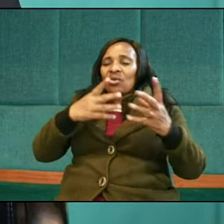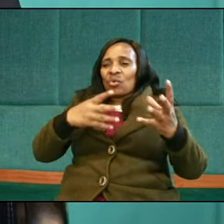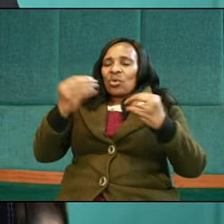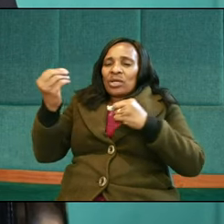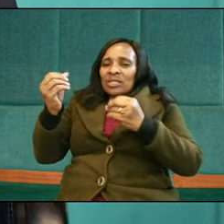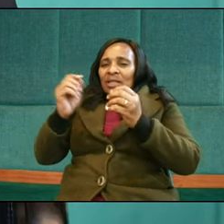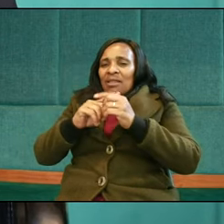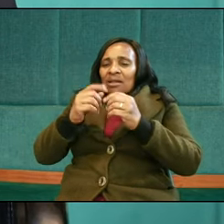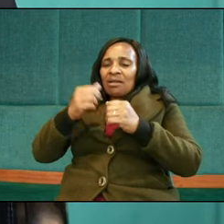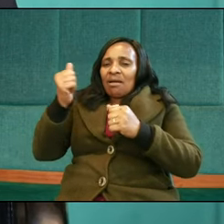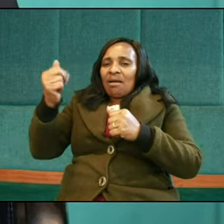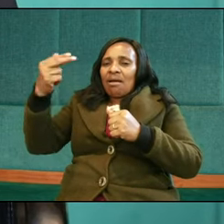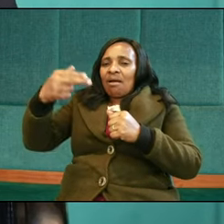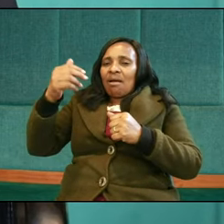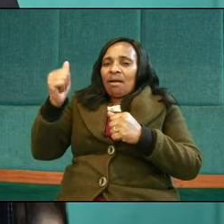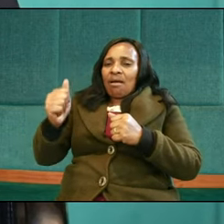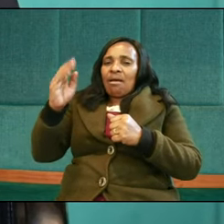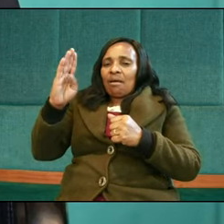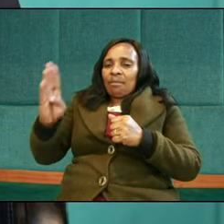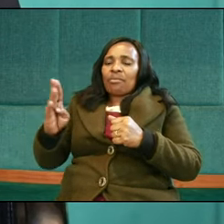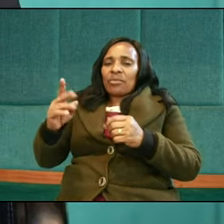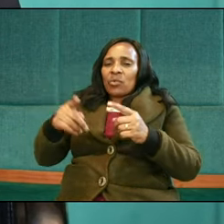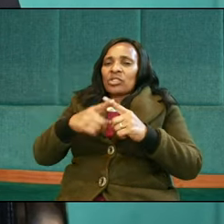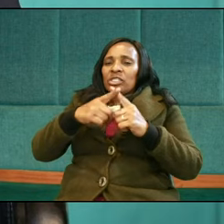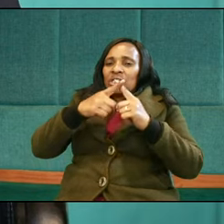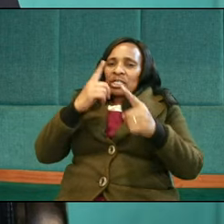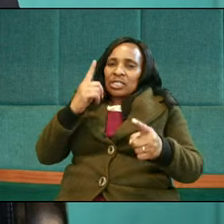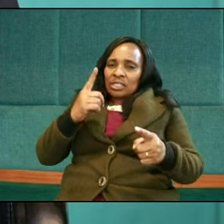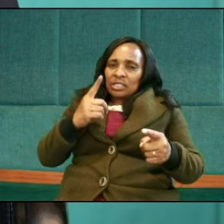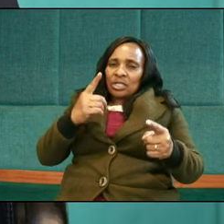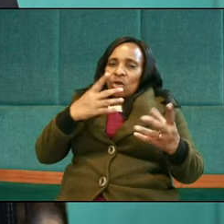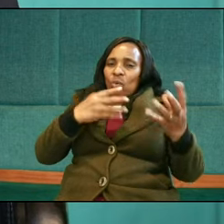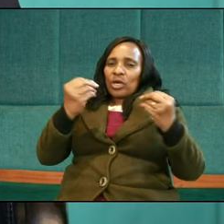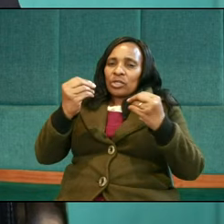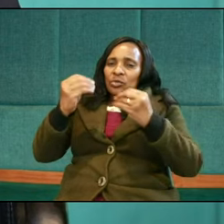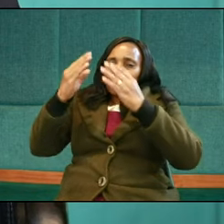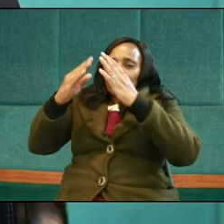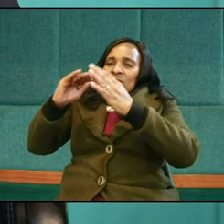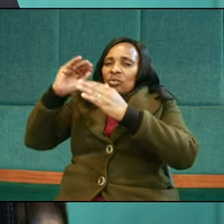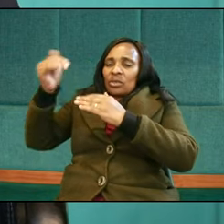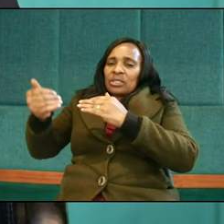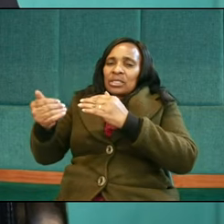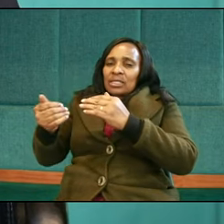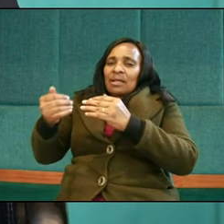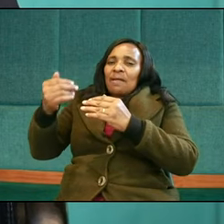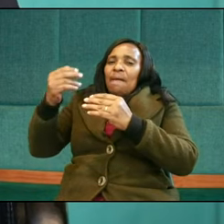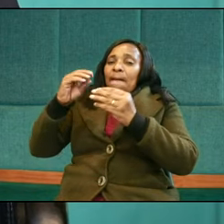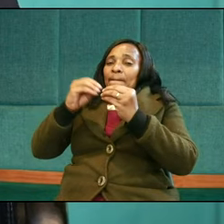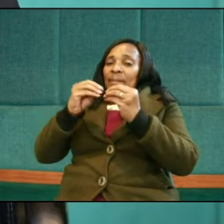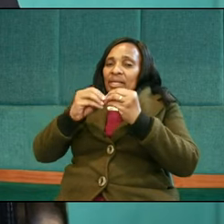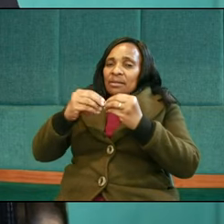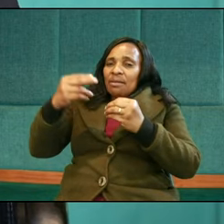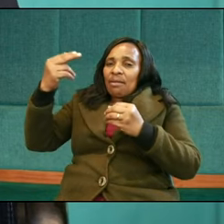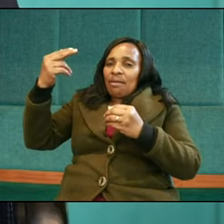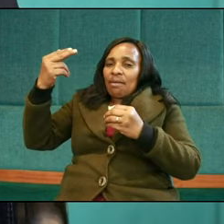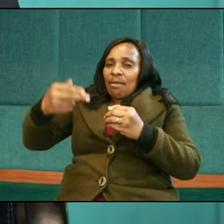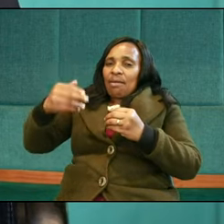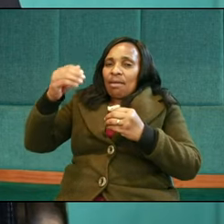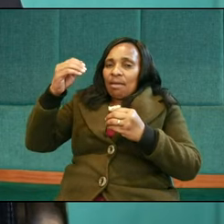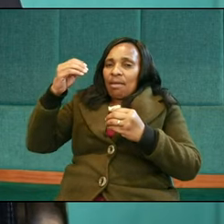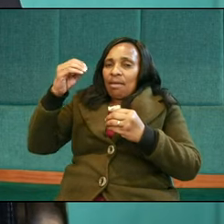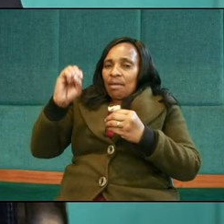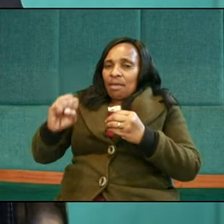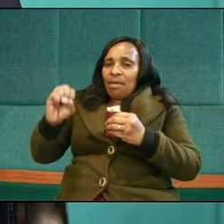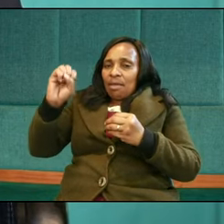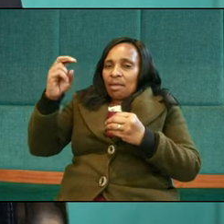killed. He went back to Jerusalem and the Lord told, he met Ehud, the priest, the prophet who told him that